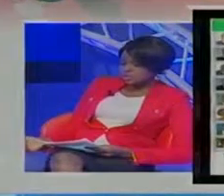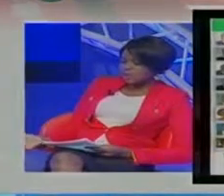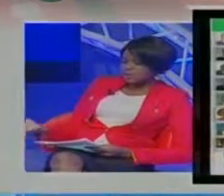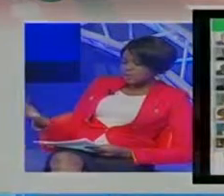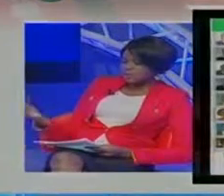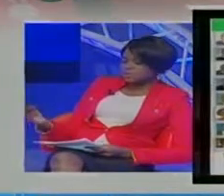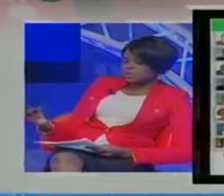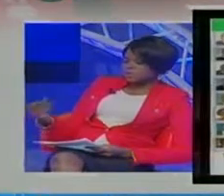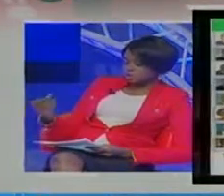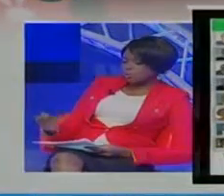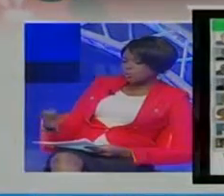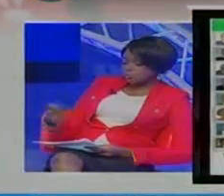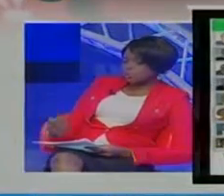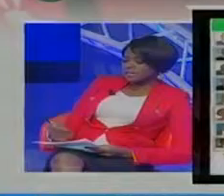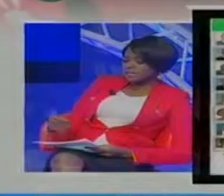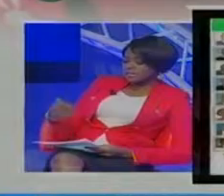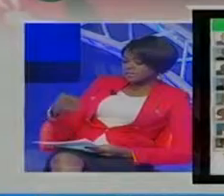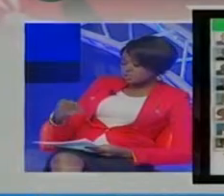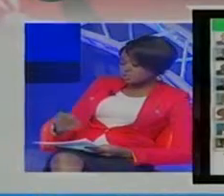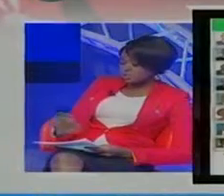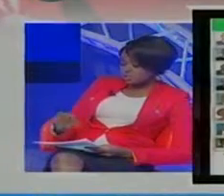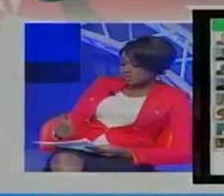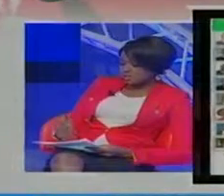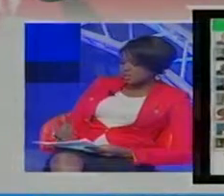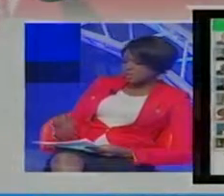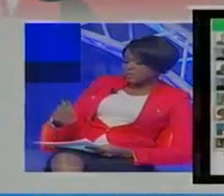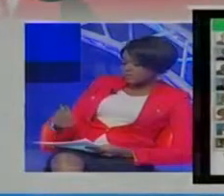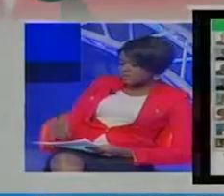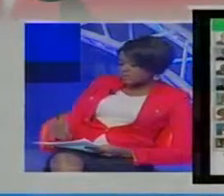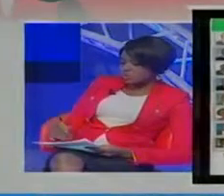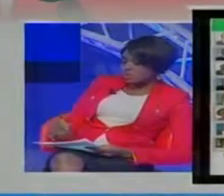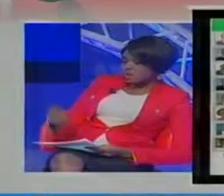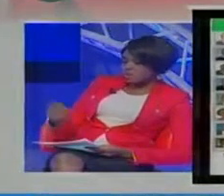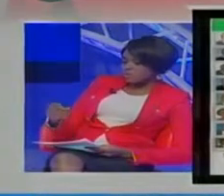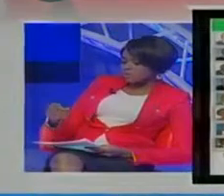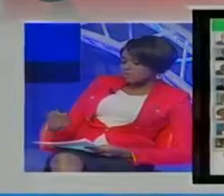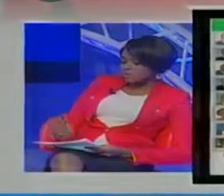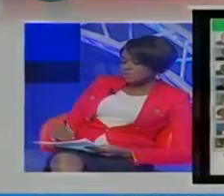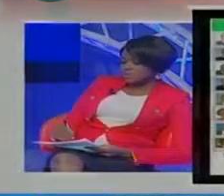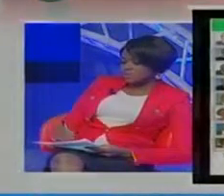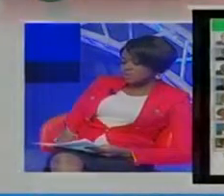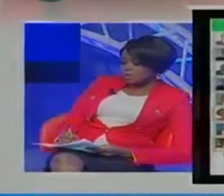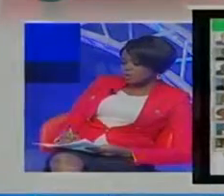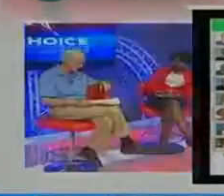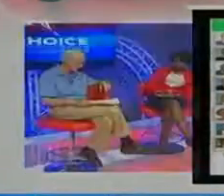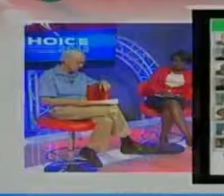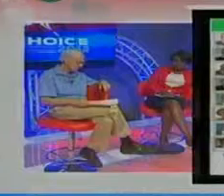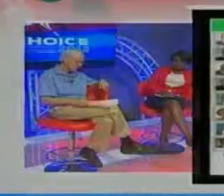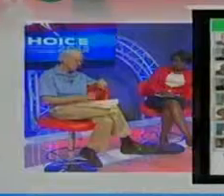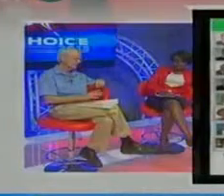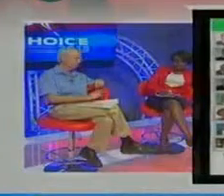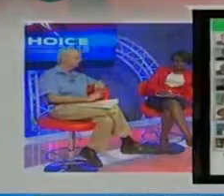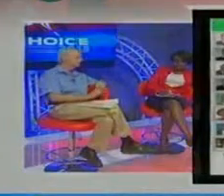contrast between not only Raila and Uhuru Kenyatta, but also the more, if you